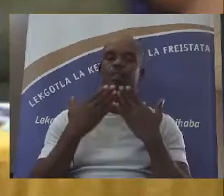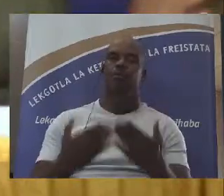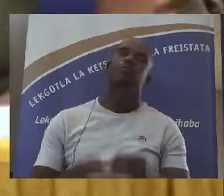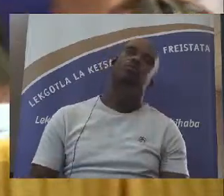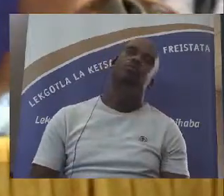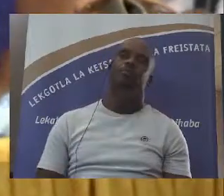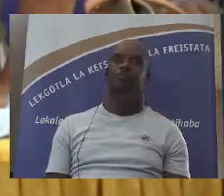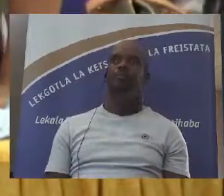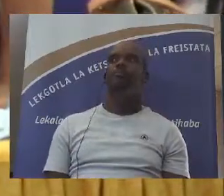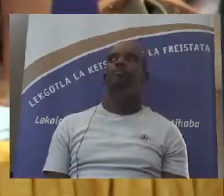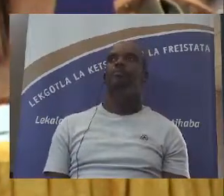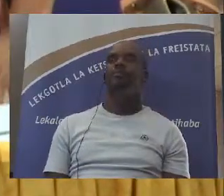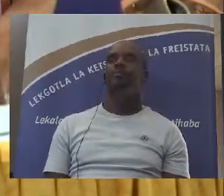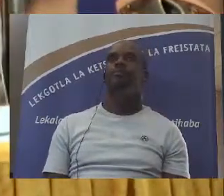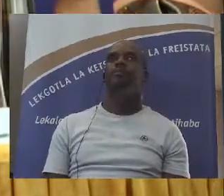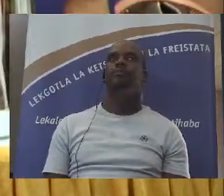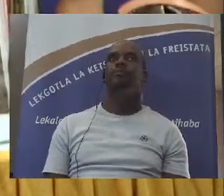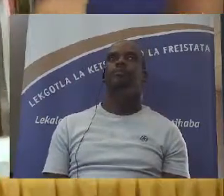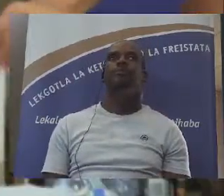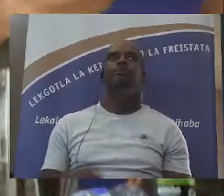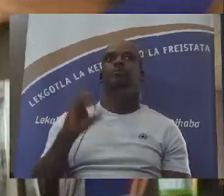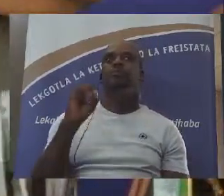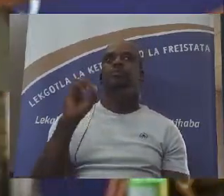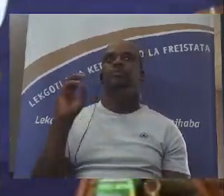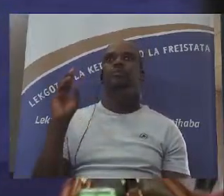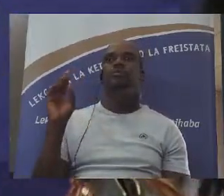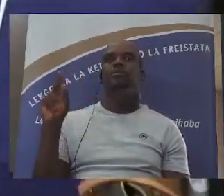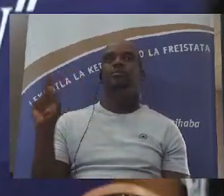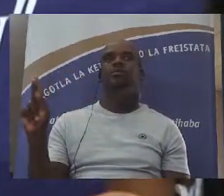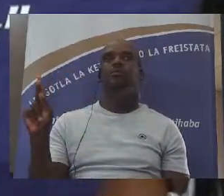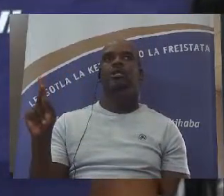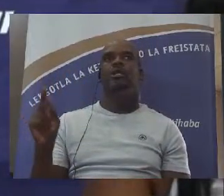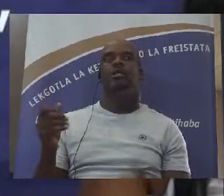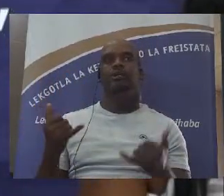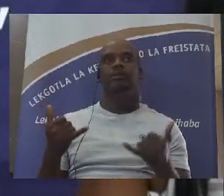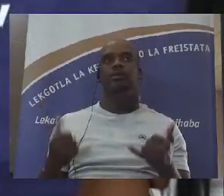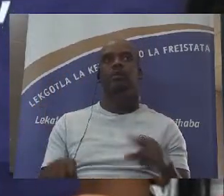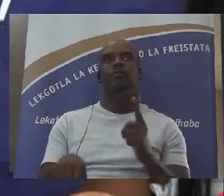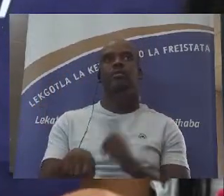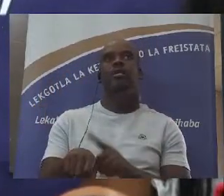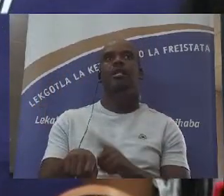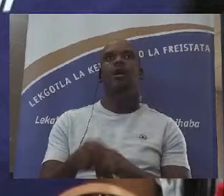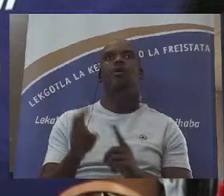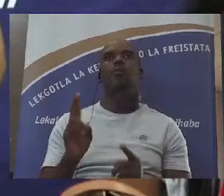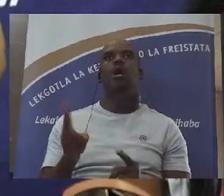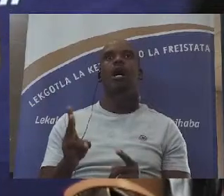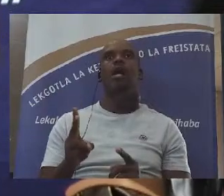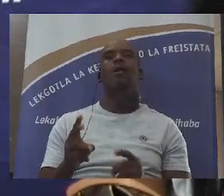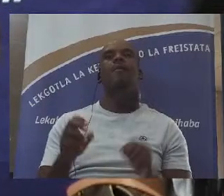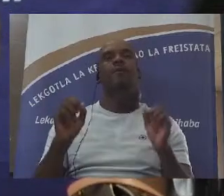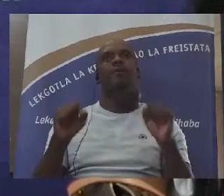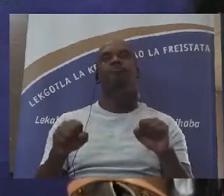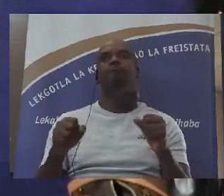Okay. Jwale re fihlile mola nakong ya hore he re nke